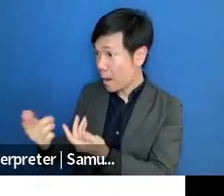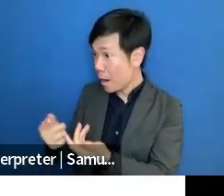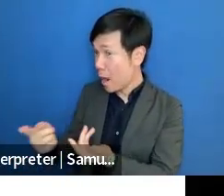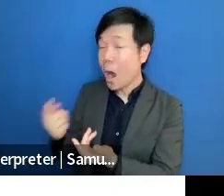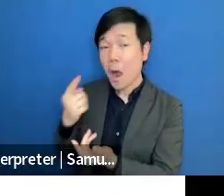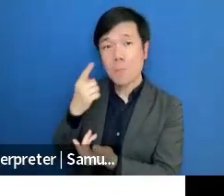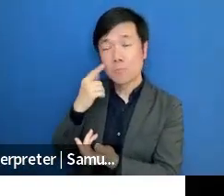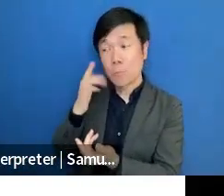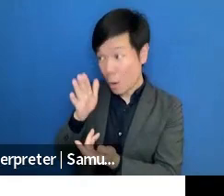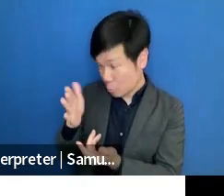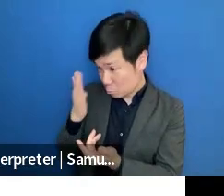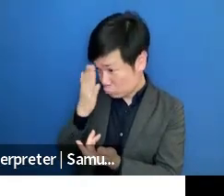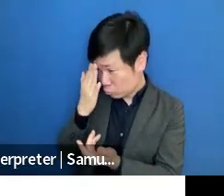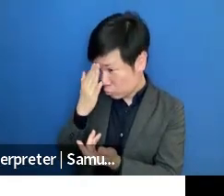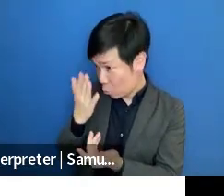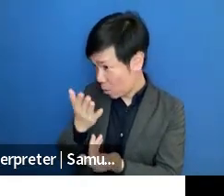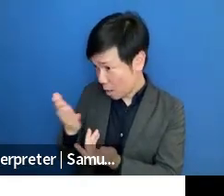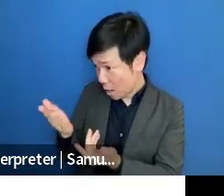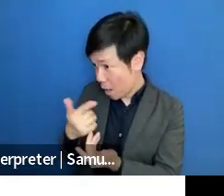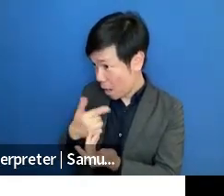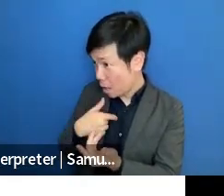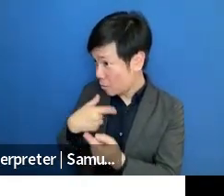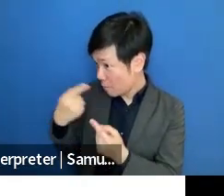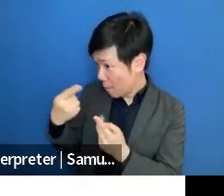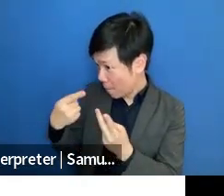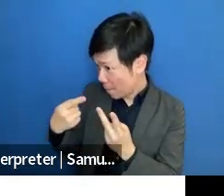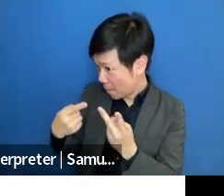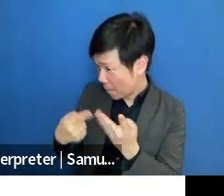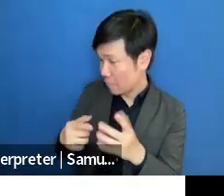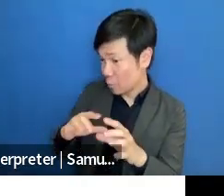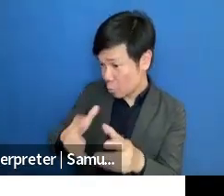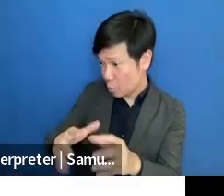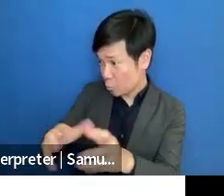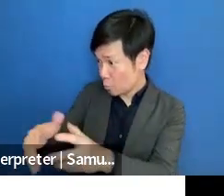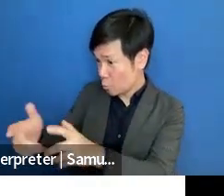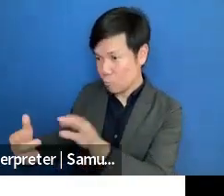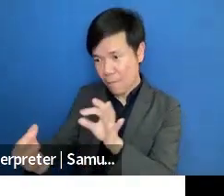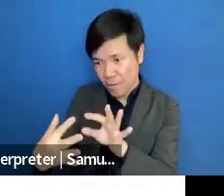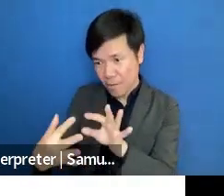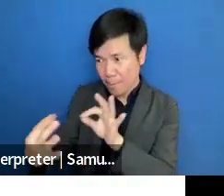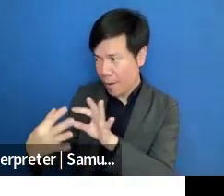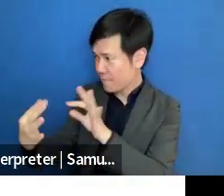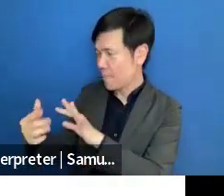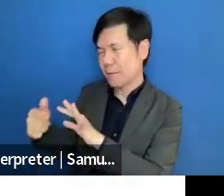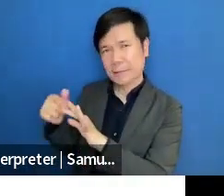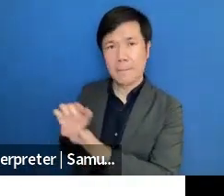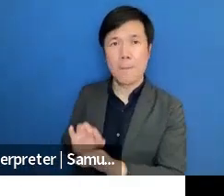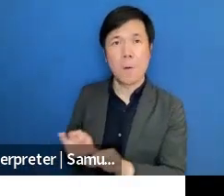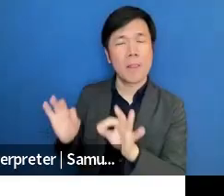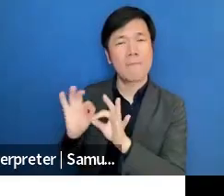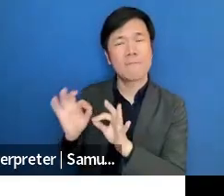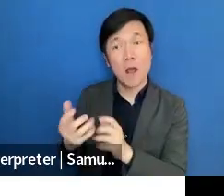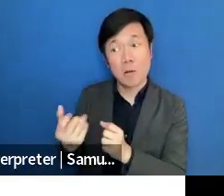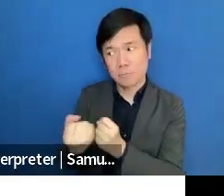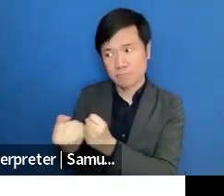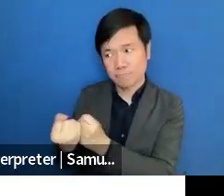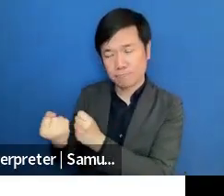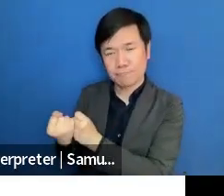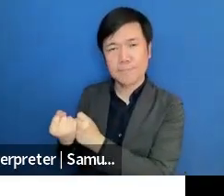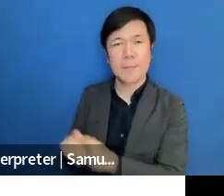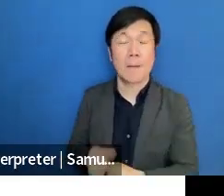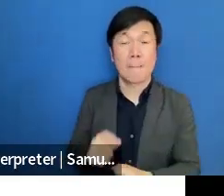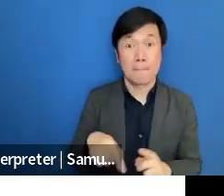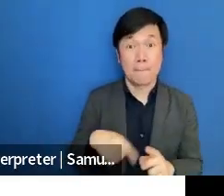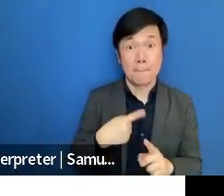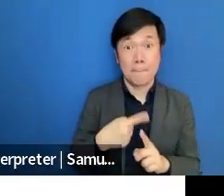particular expertise working with specific vulnerable populations. And we also had to be cognizant that there